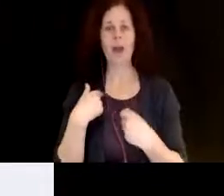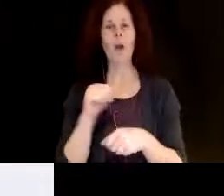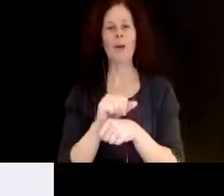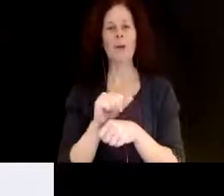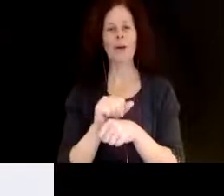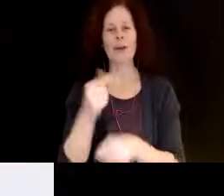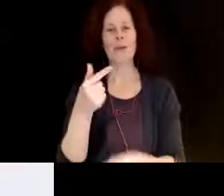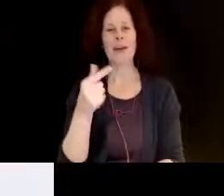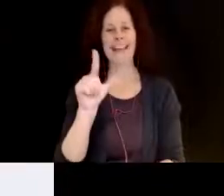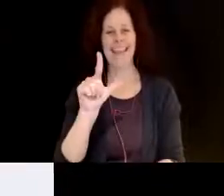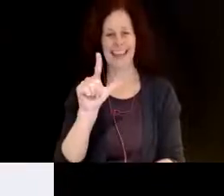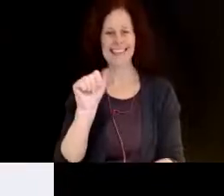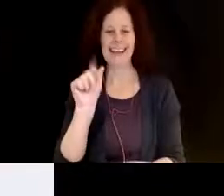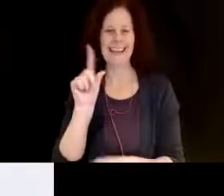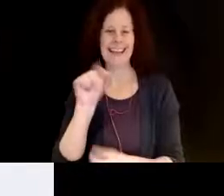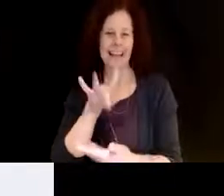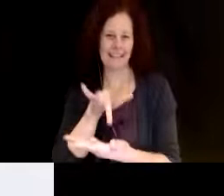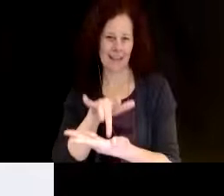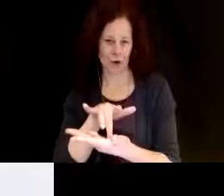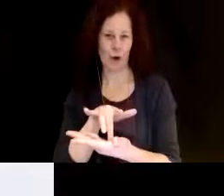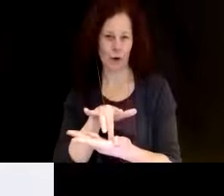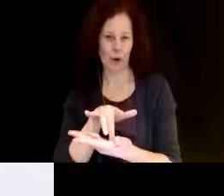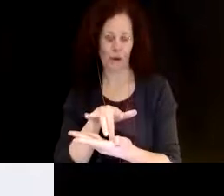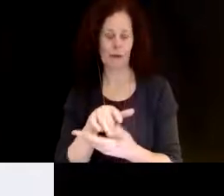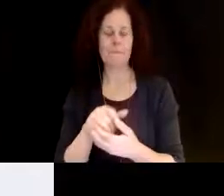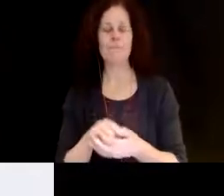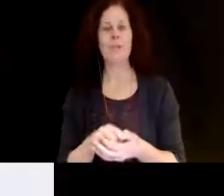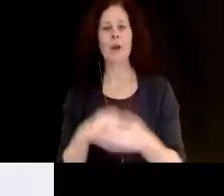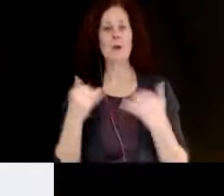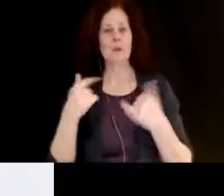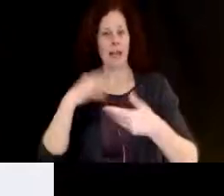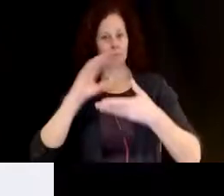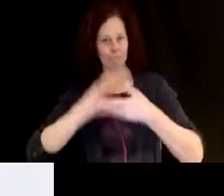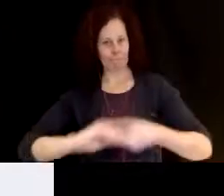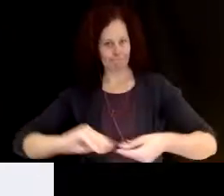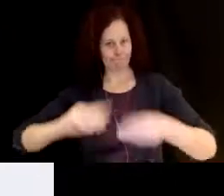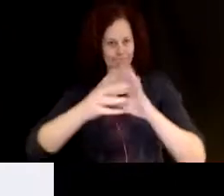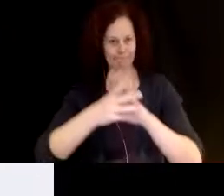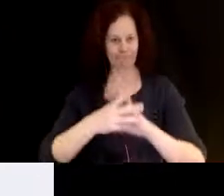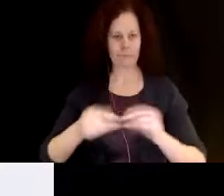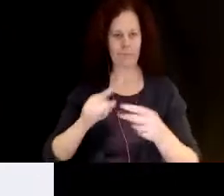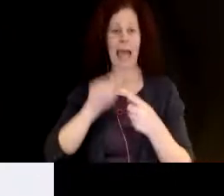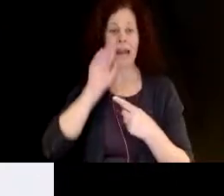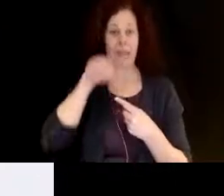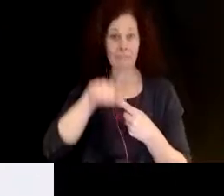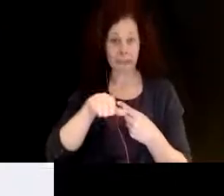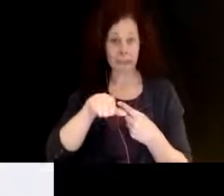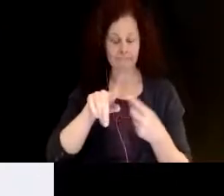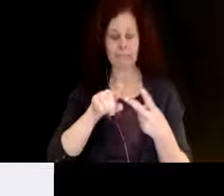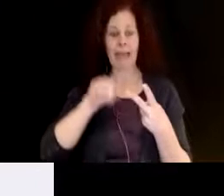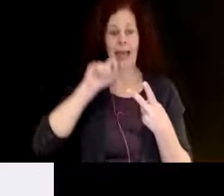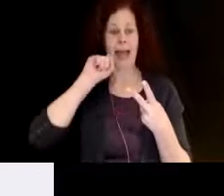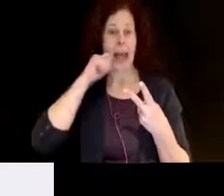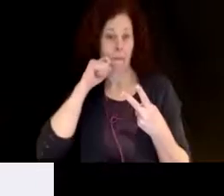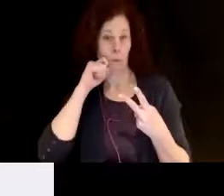as well. And today I'm going to tell you a tale of an elephant, an apple, and million-dollar lawsuits, and try to synthesize some of